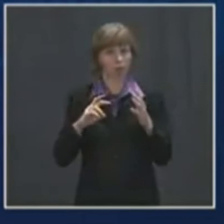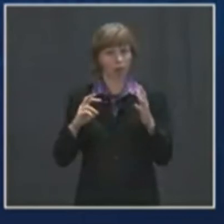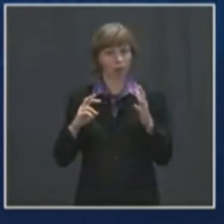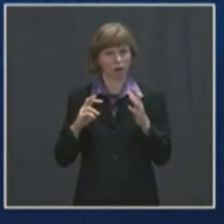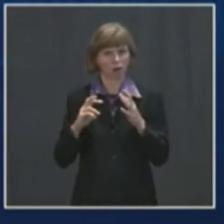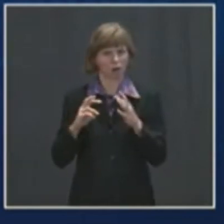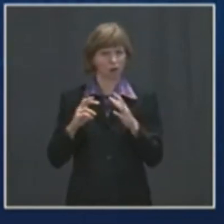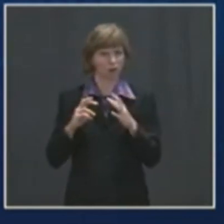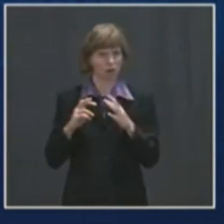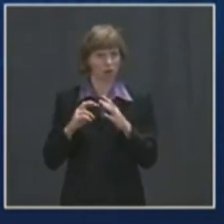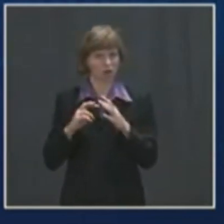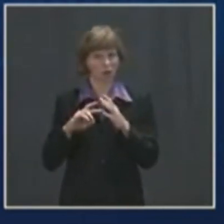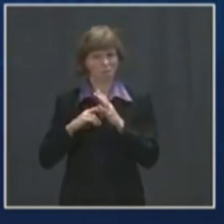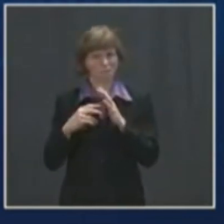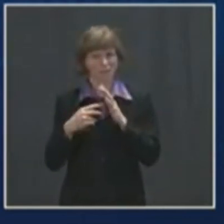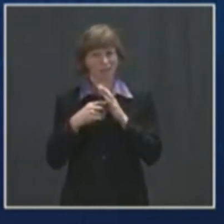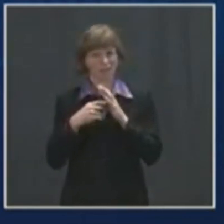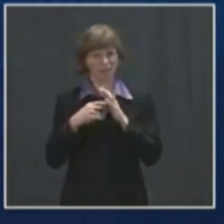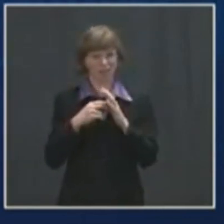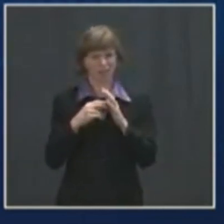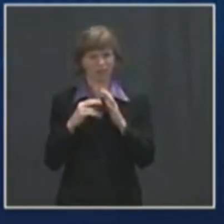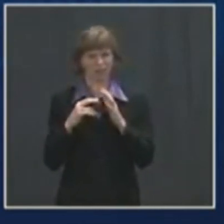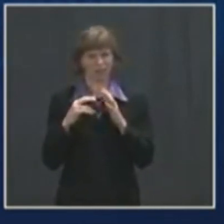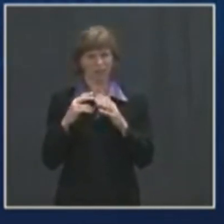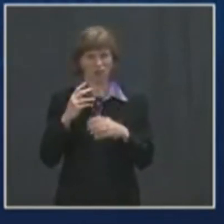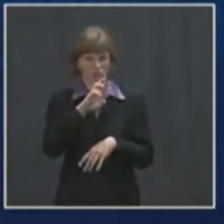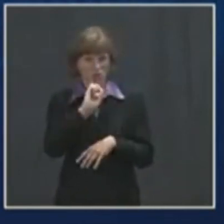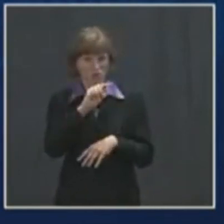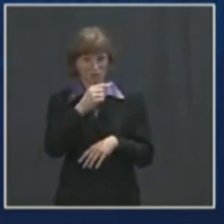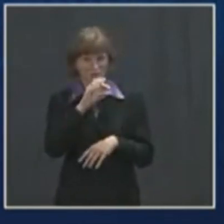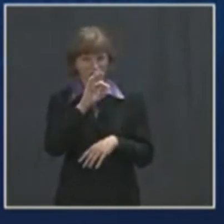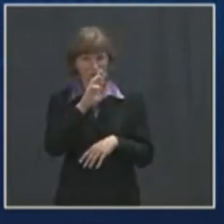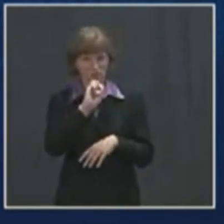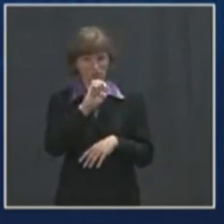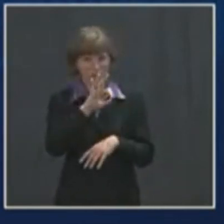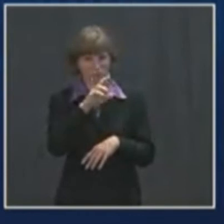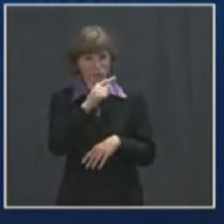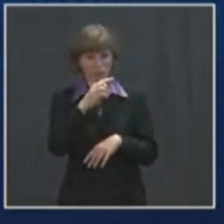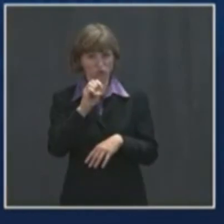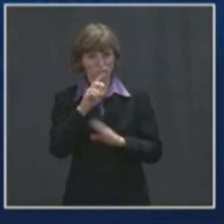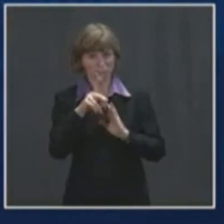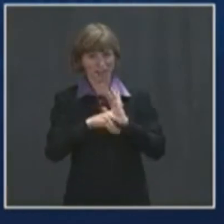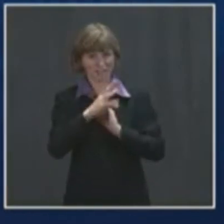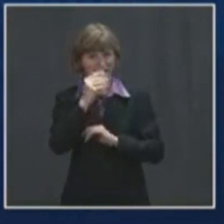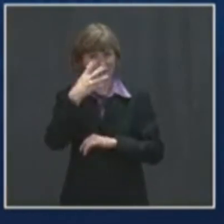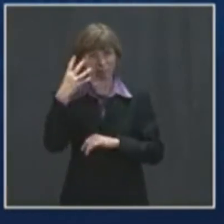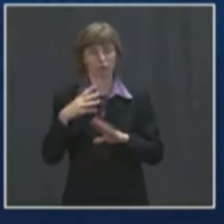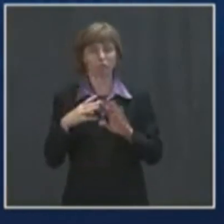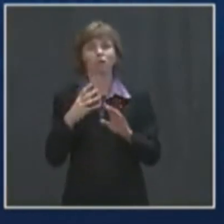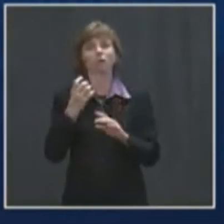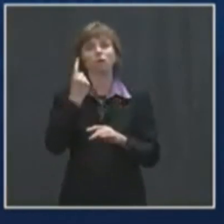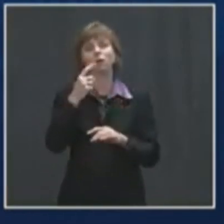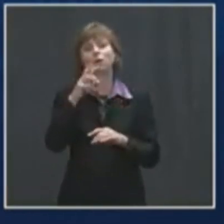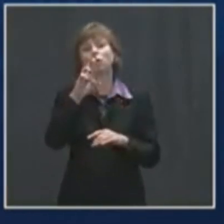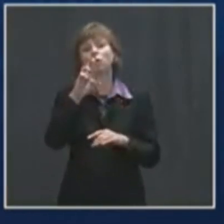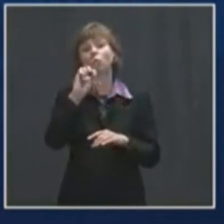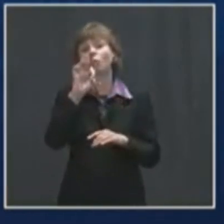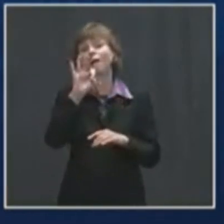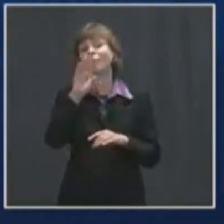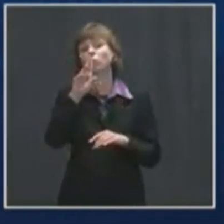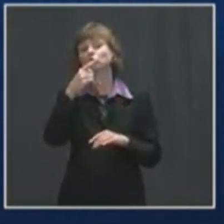and immigration, bringing more people into the country, sort of following up on Kristen's Well, question? the refugee policy is increasing the cap.